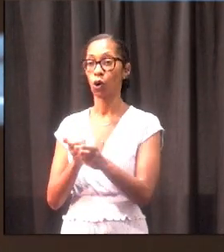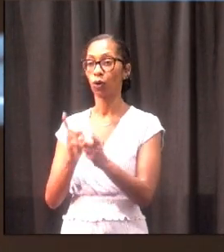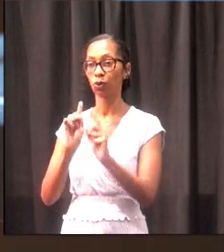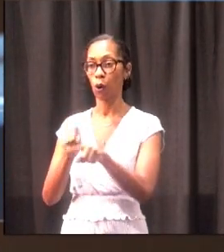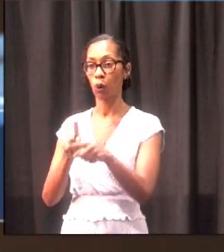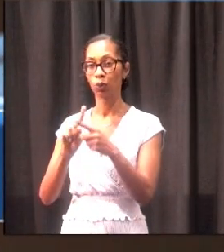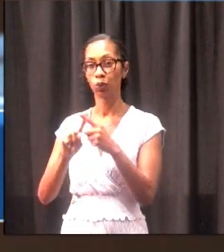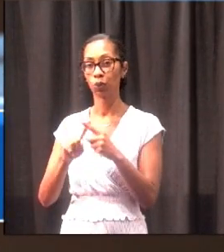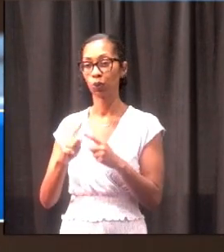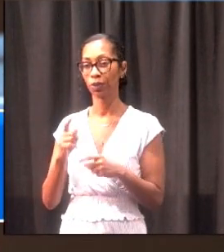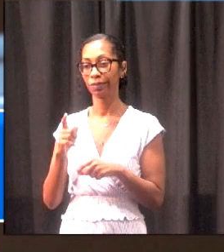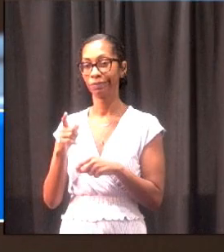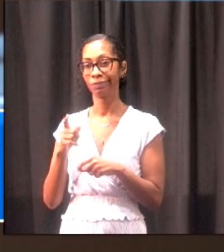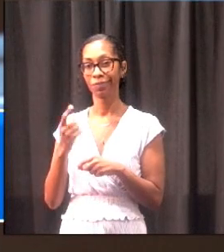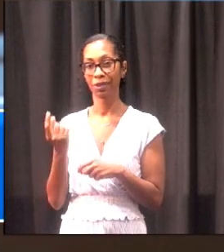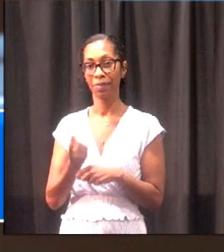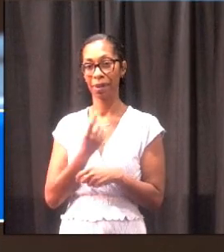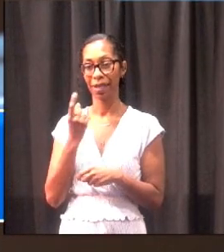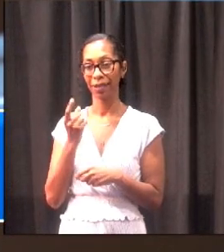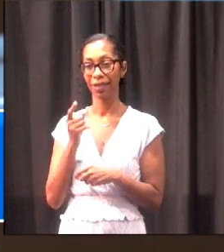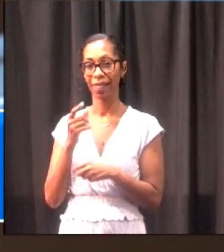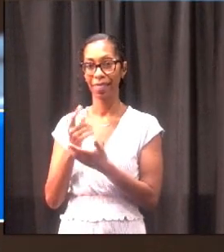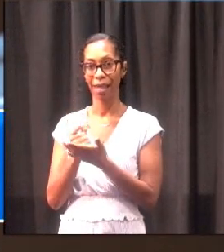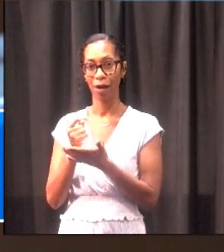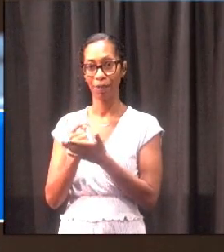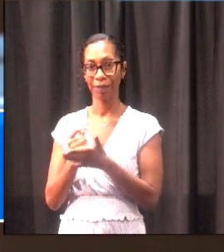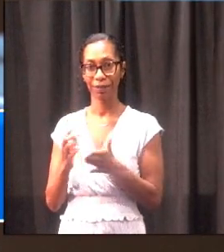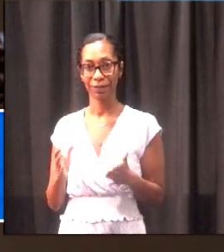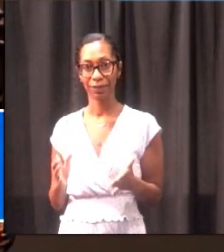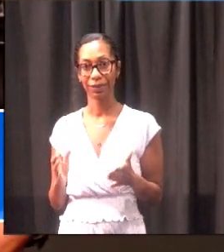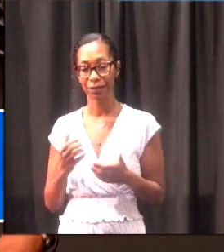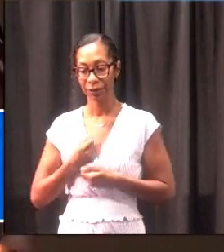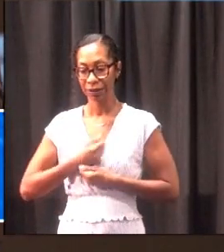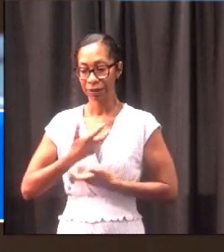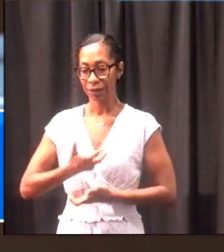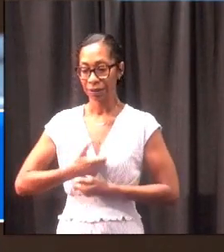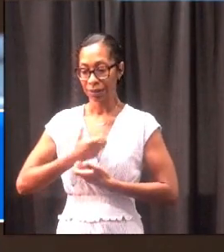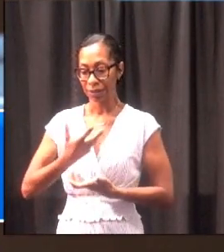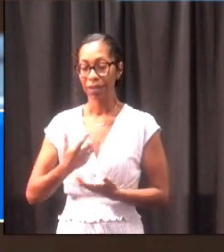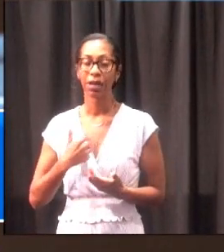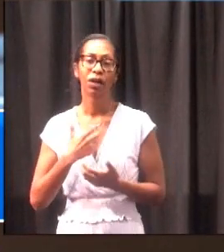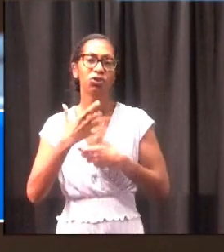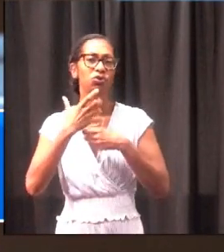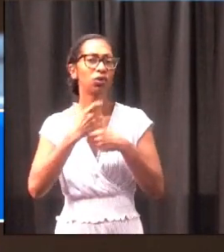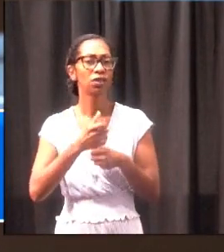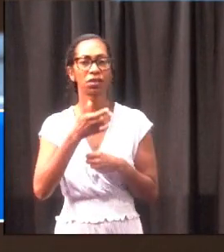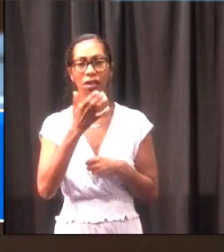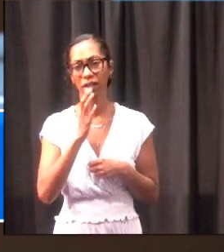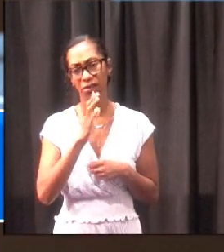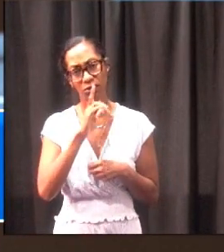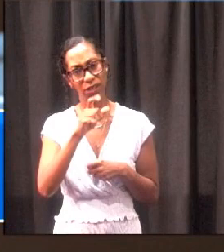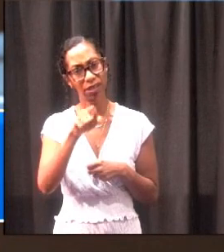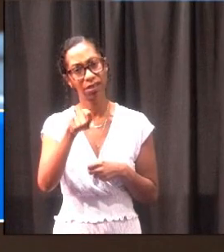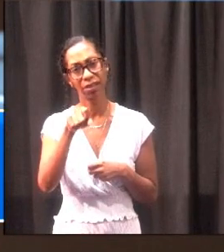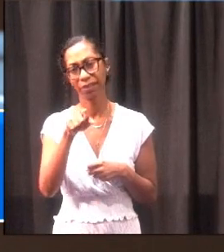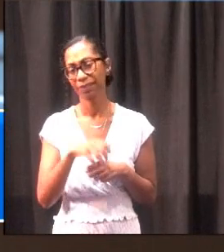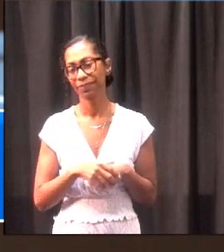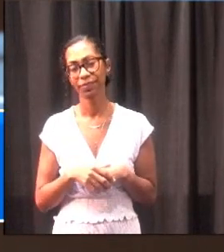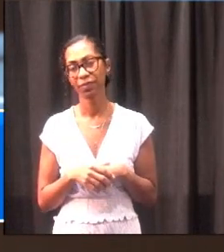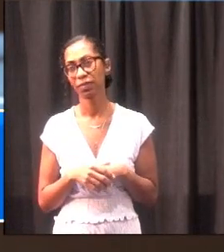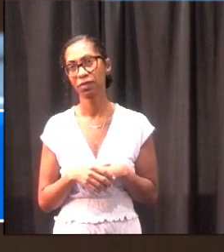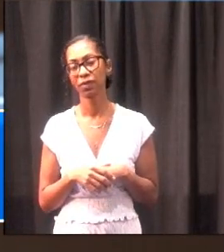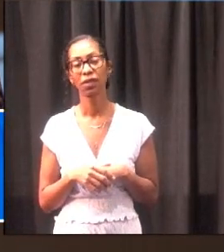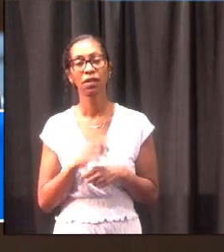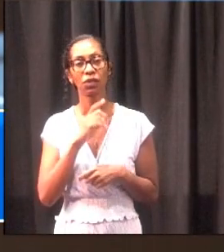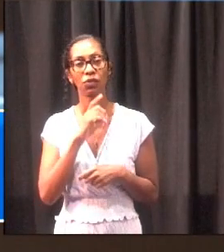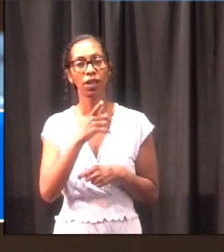expressing himself. But I do trust God in this season. It is a beautiful season in trusting him. And I truly believe that